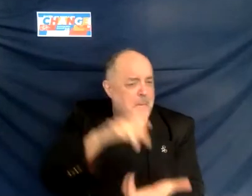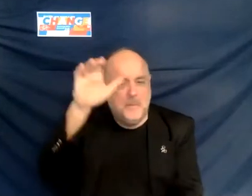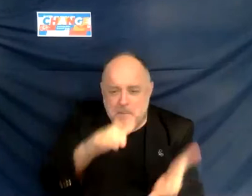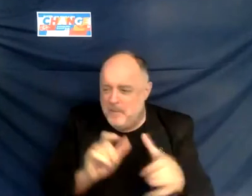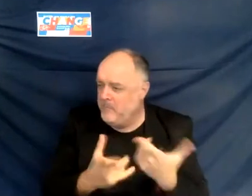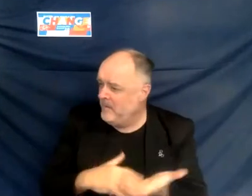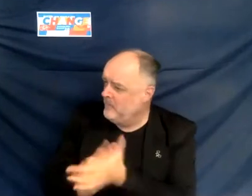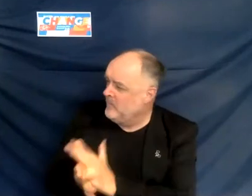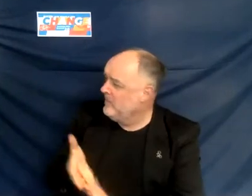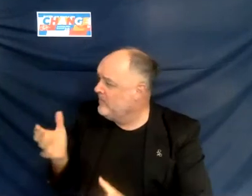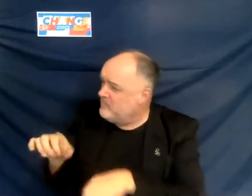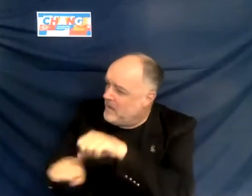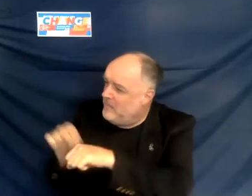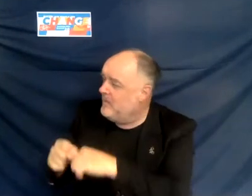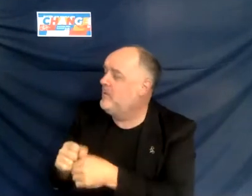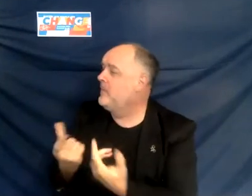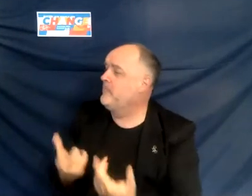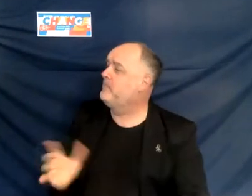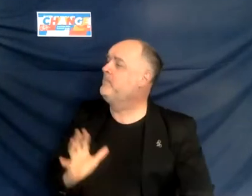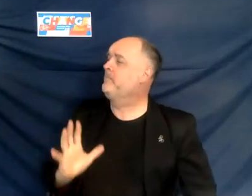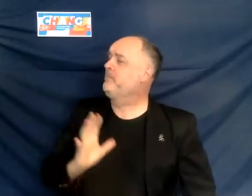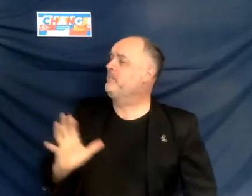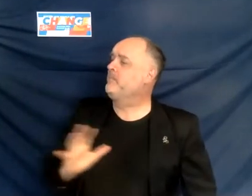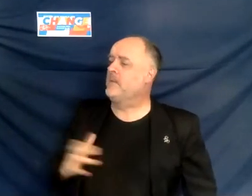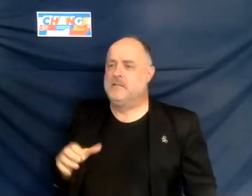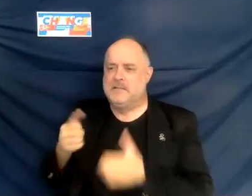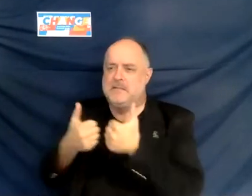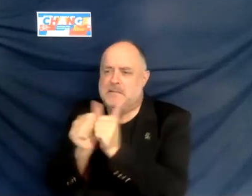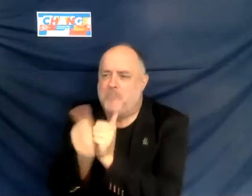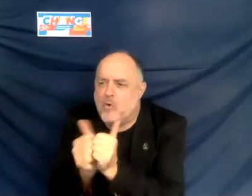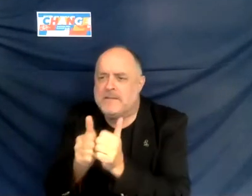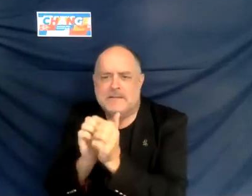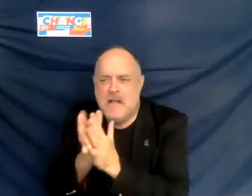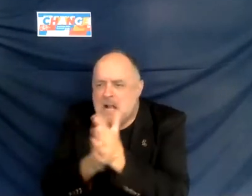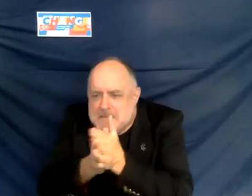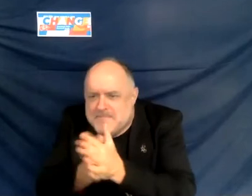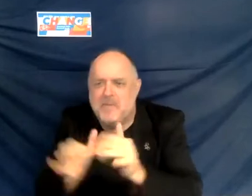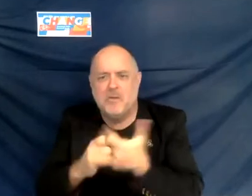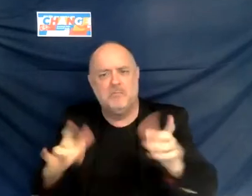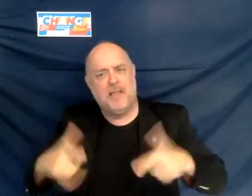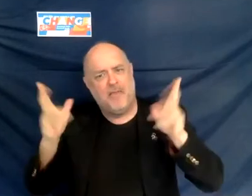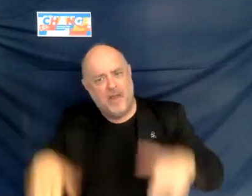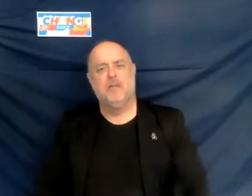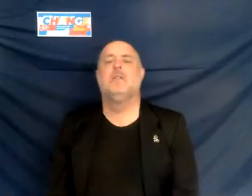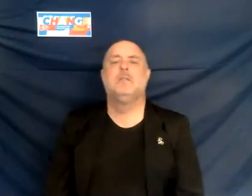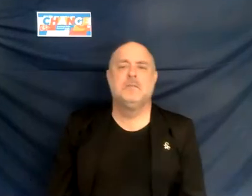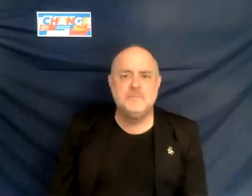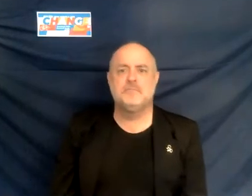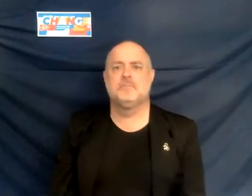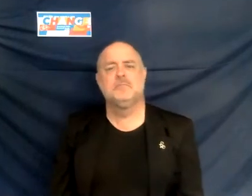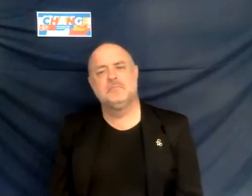niche activity that is only for the sports, the enthusiasts and the lifestyle cyclists, rather than